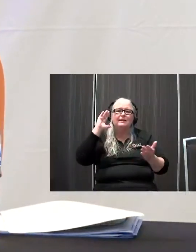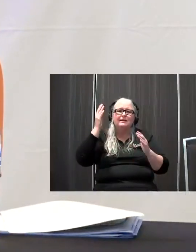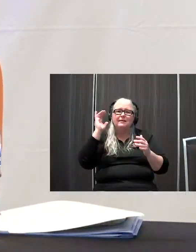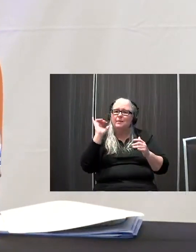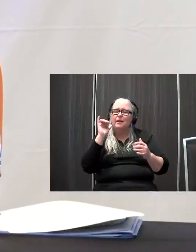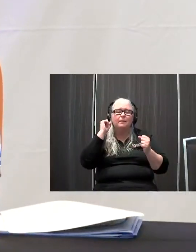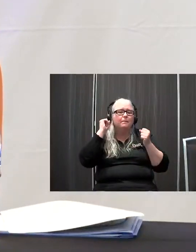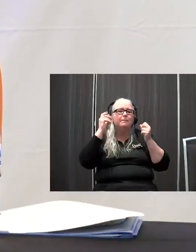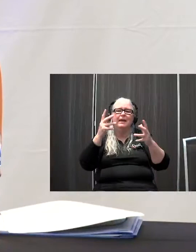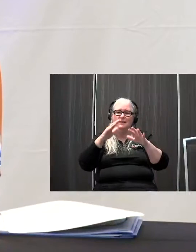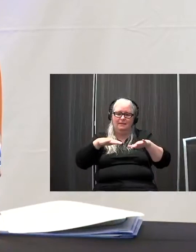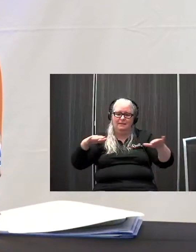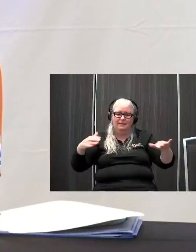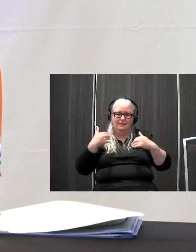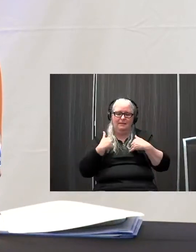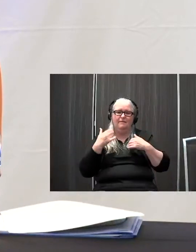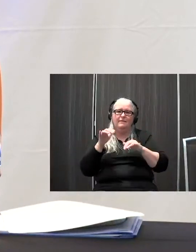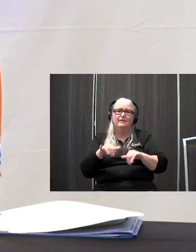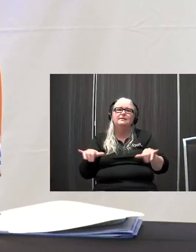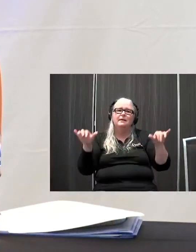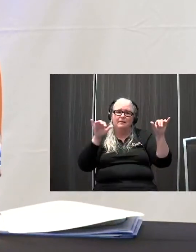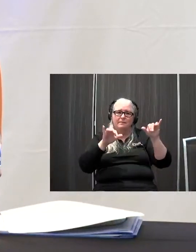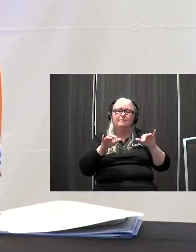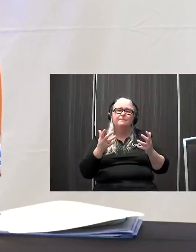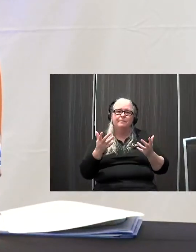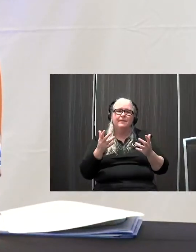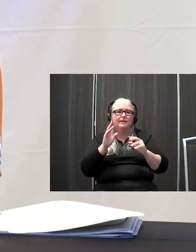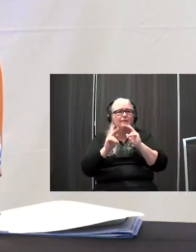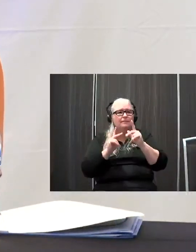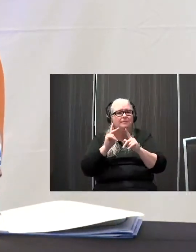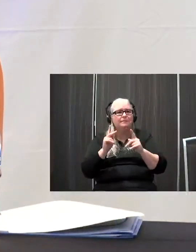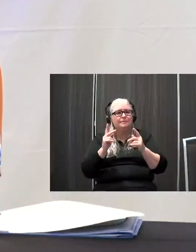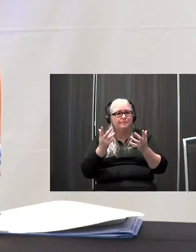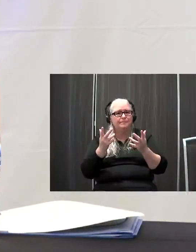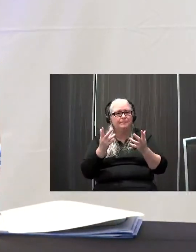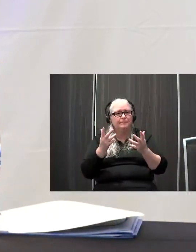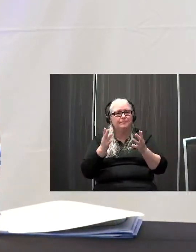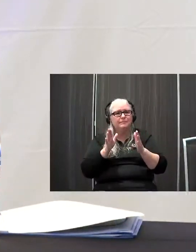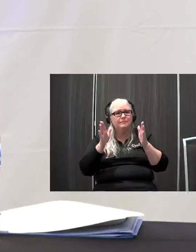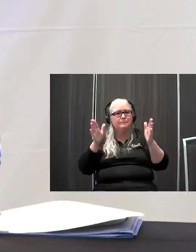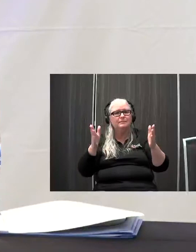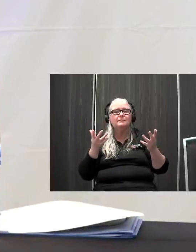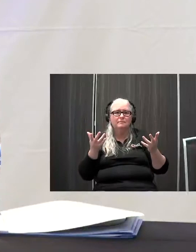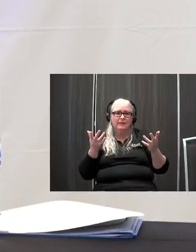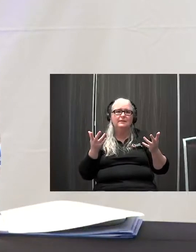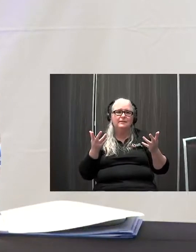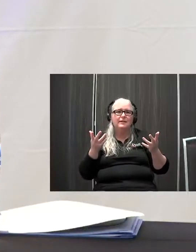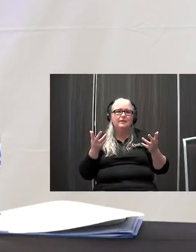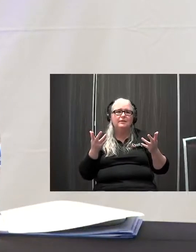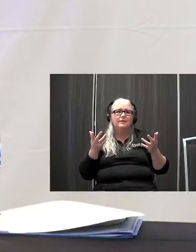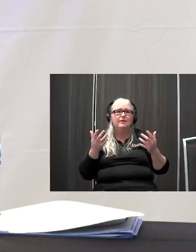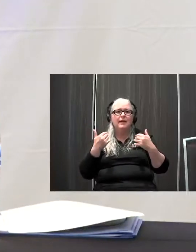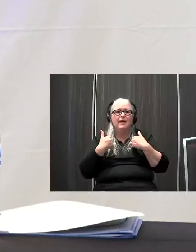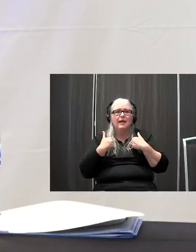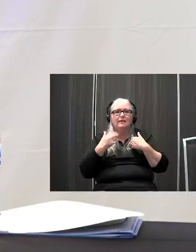lot of kids or people in general that kind of escalate with with